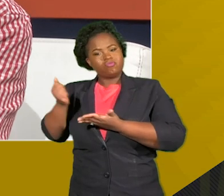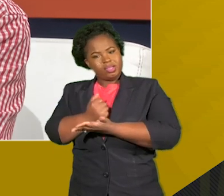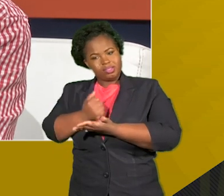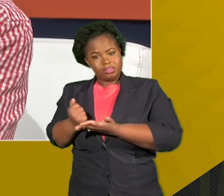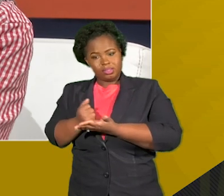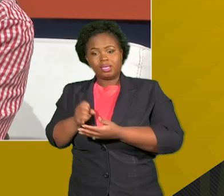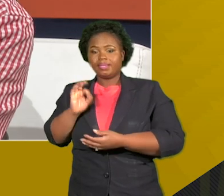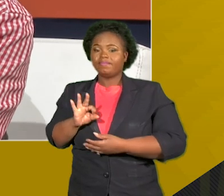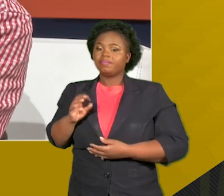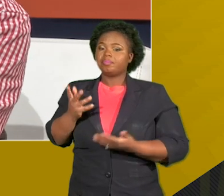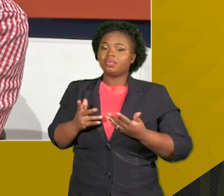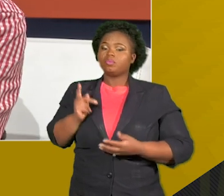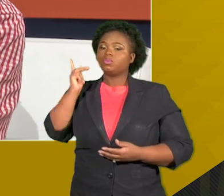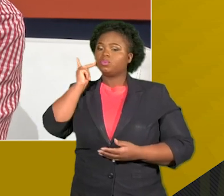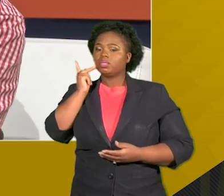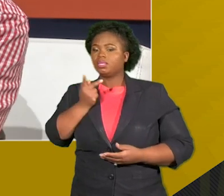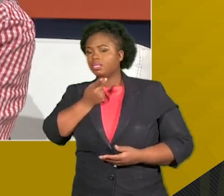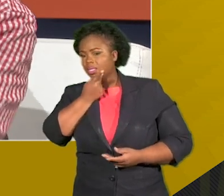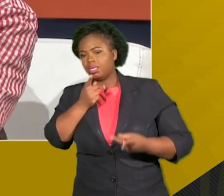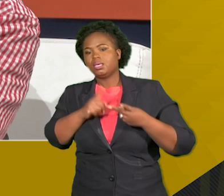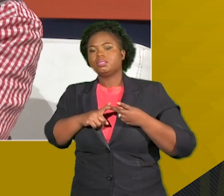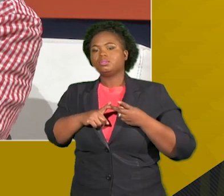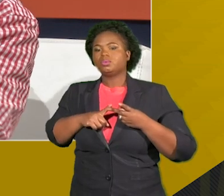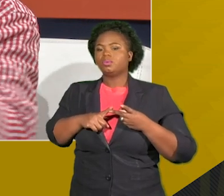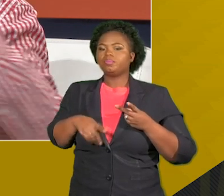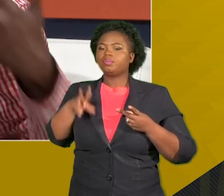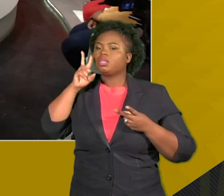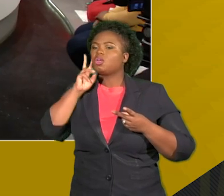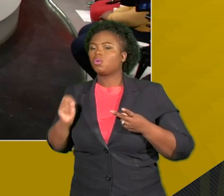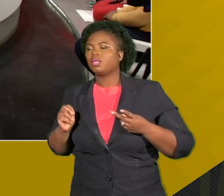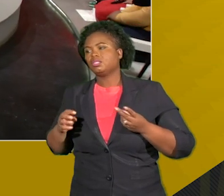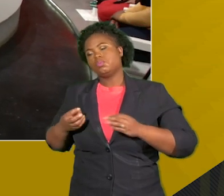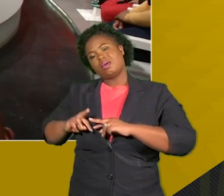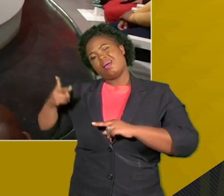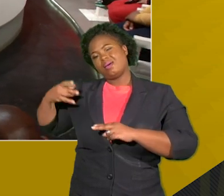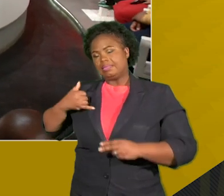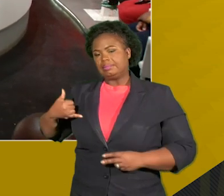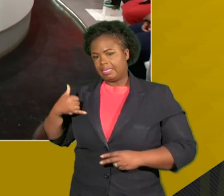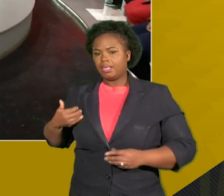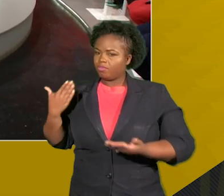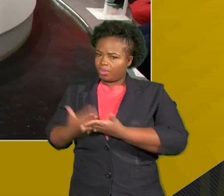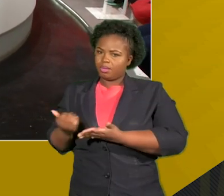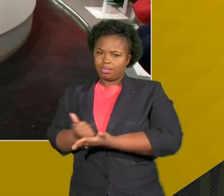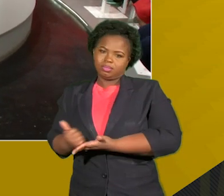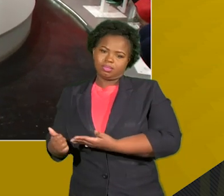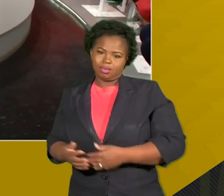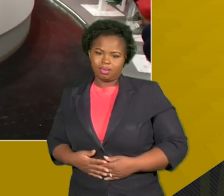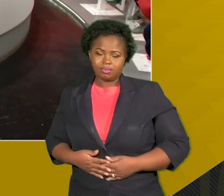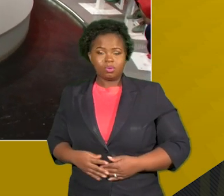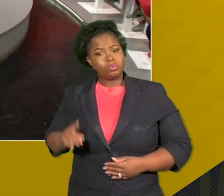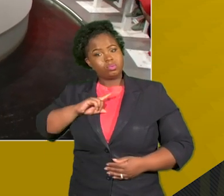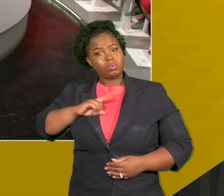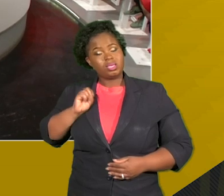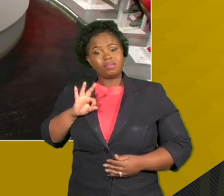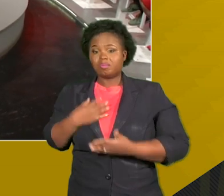ukuthi ukini yabona uNicolette and na somebody else with a different surname. Mm. Then we can. Now if should it happen